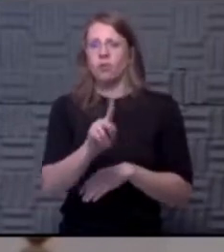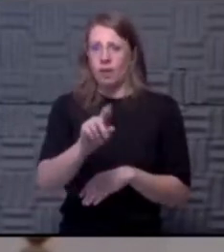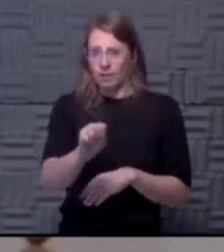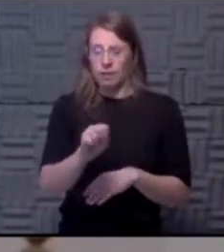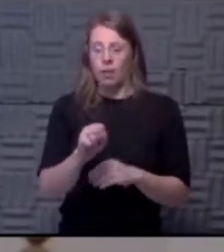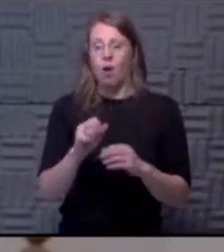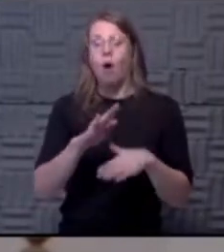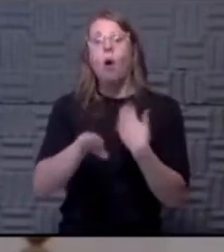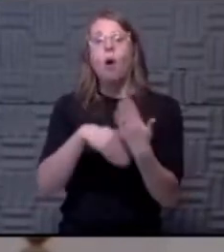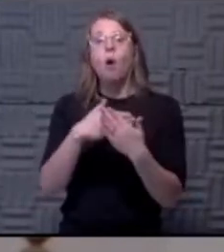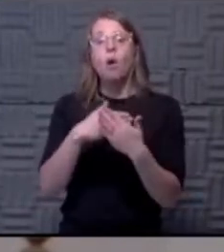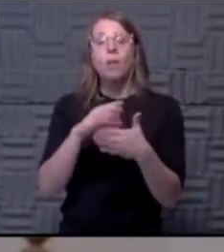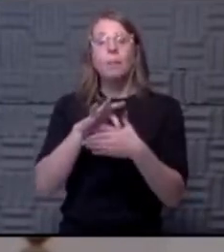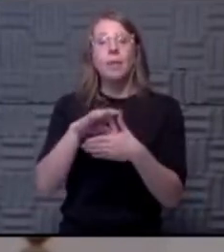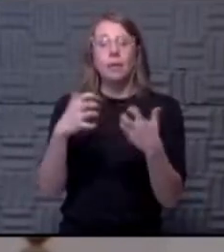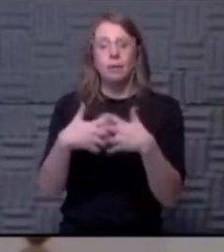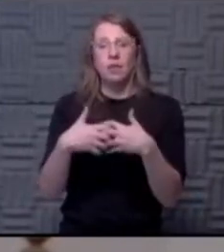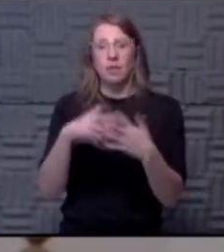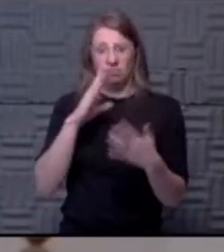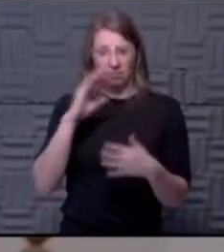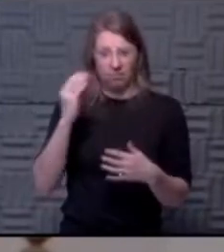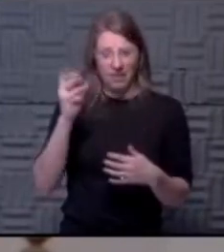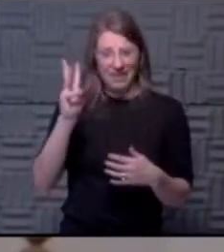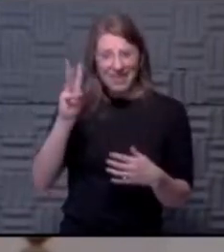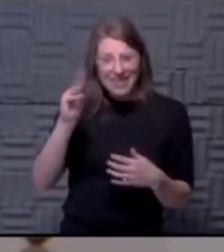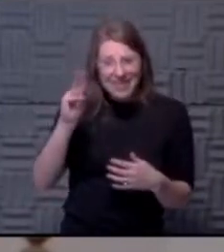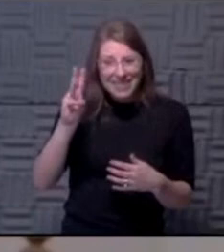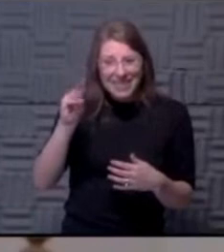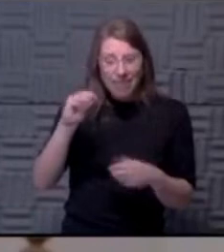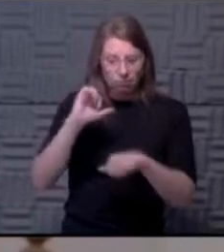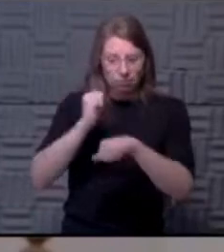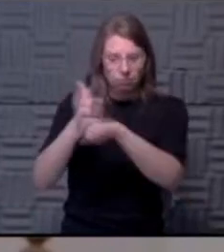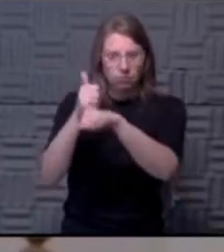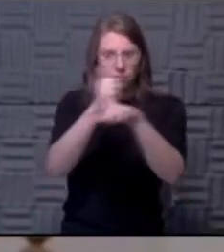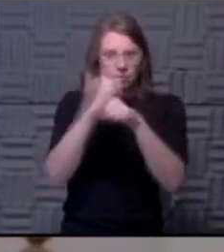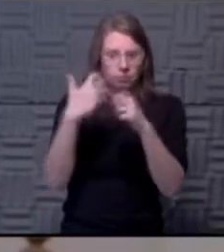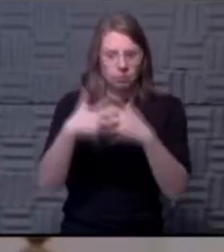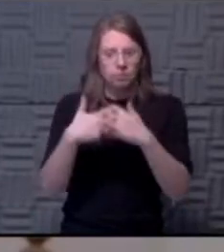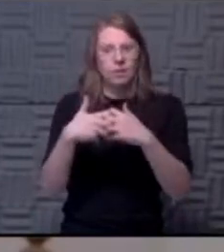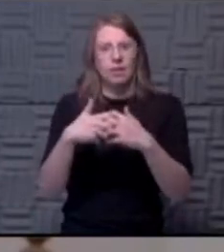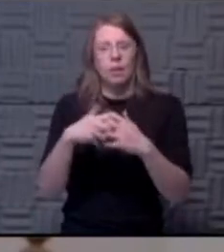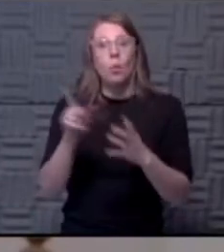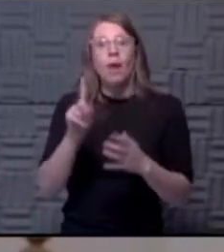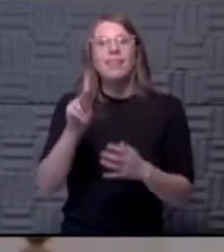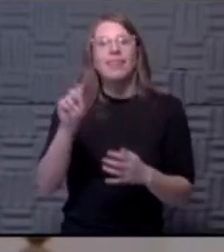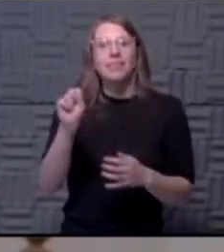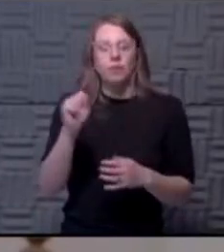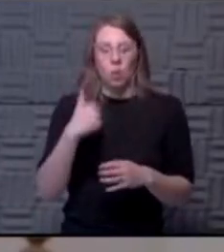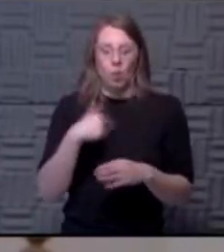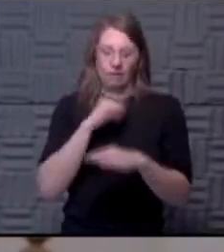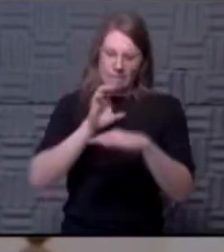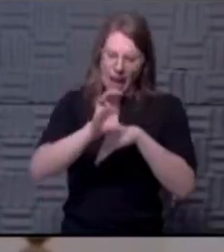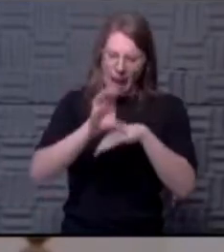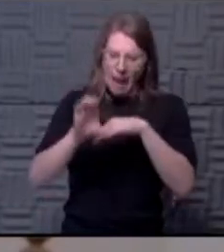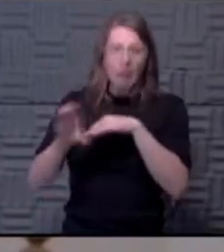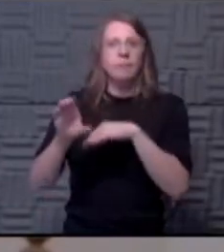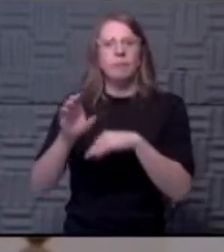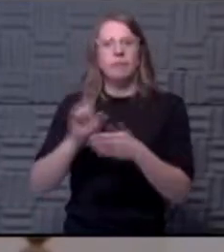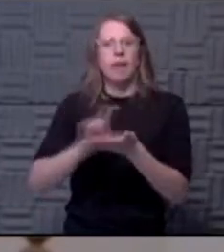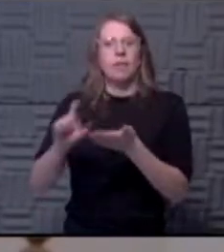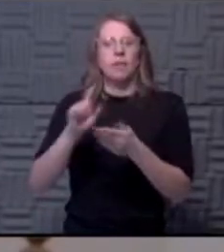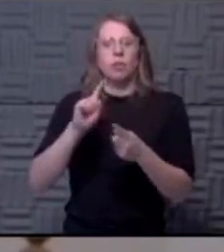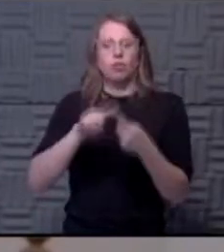meatpacking plants. There's 60 meat processing plants in the state of Kansas, and we have pushed out vaccine to all of them. And,